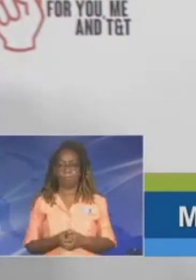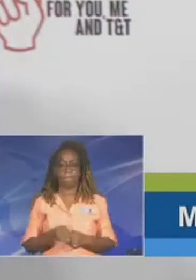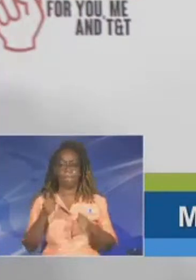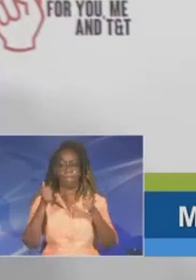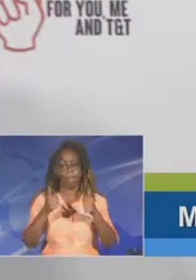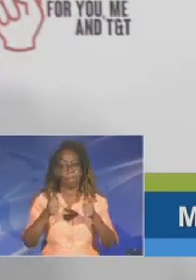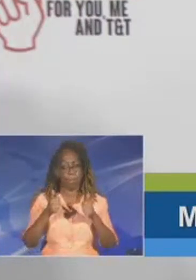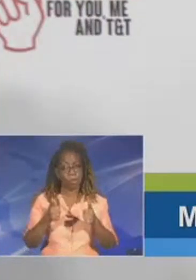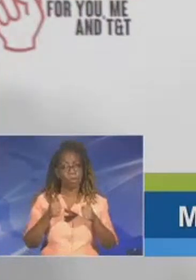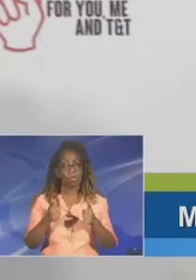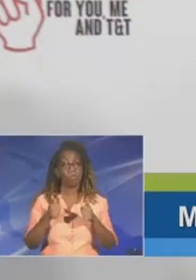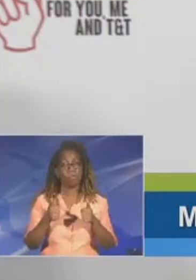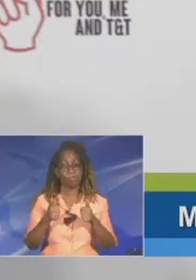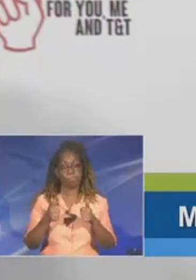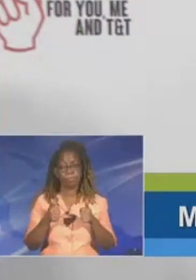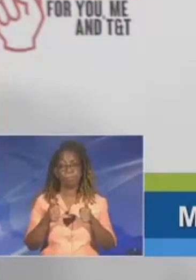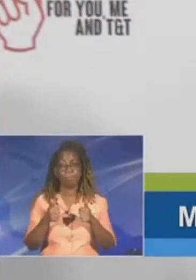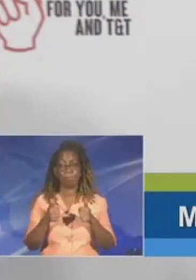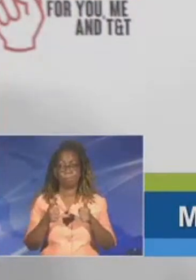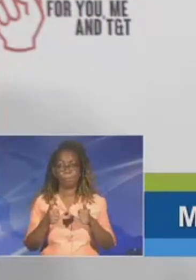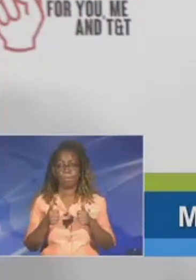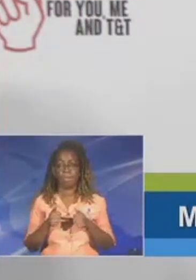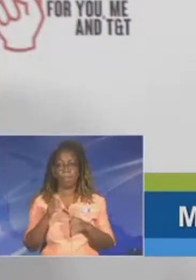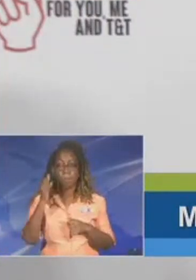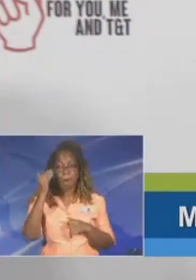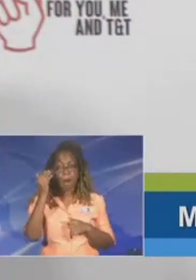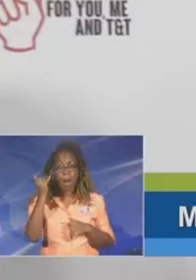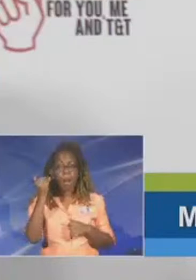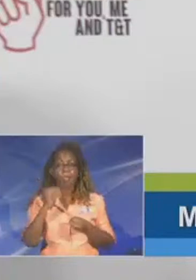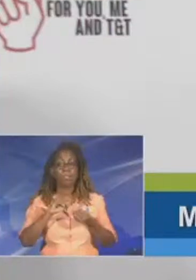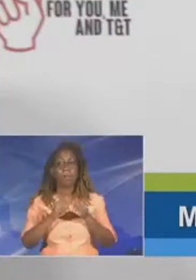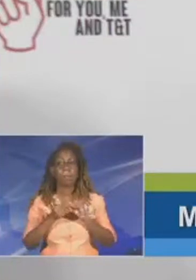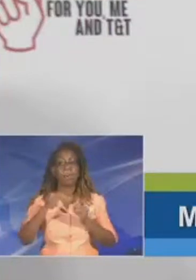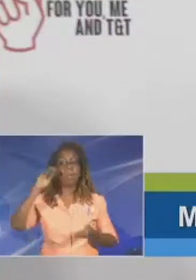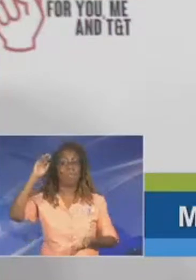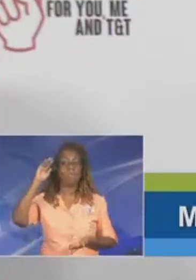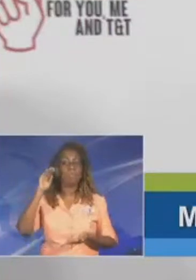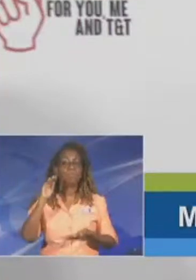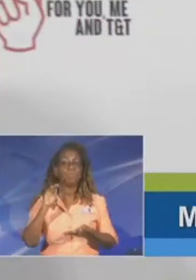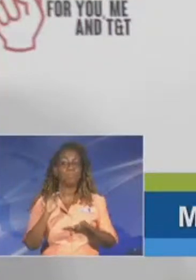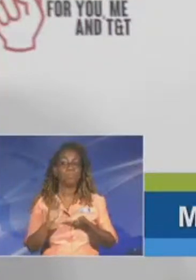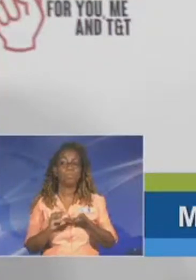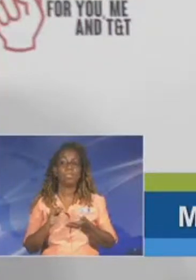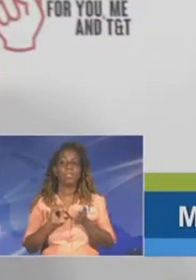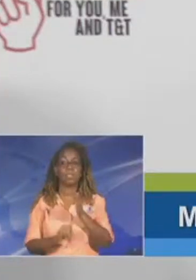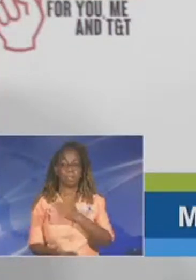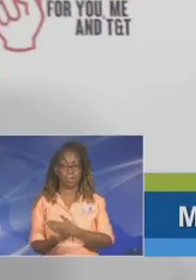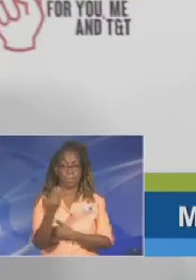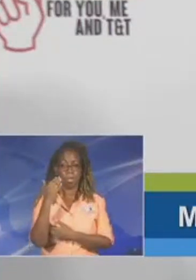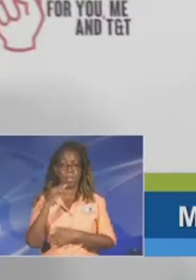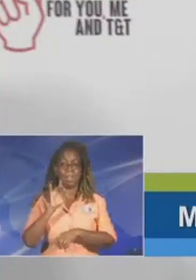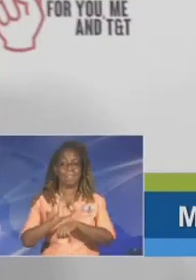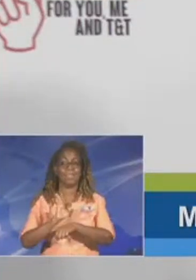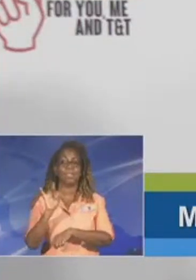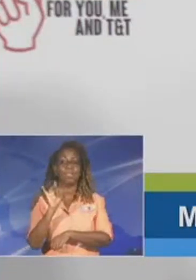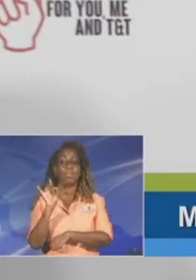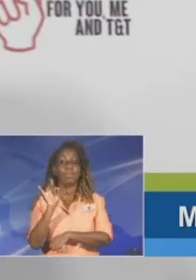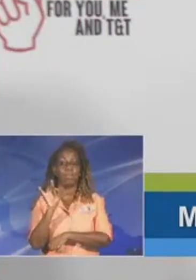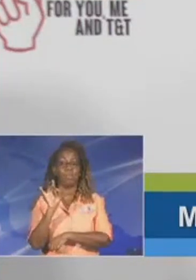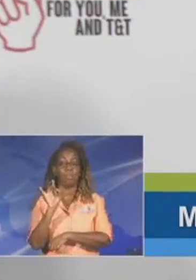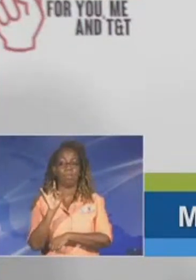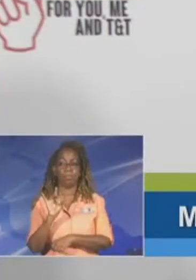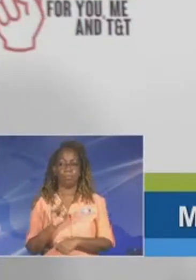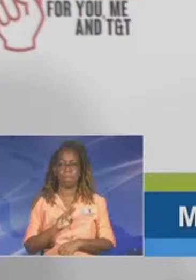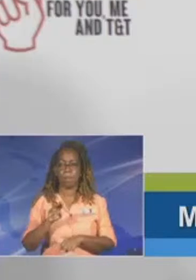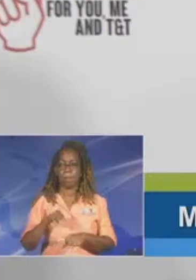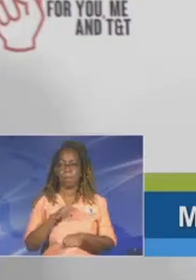and is a positive trend. At present, and as of this morning at 8 a.m., the national